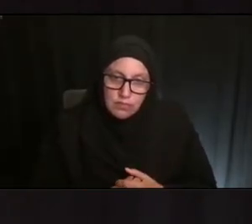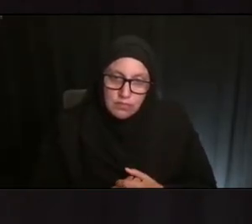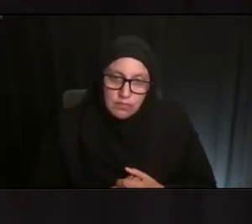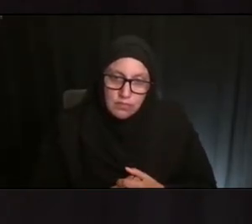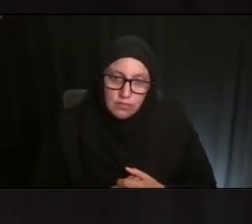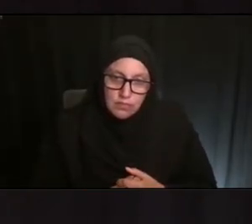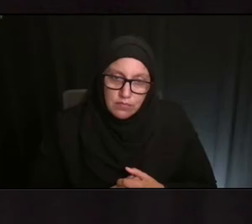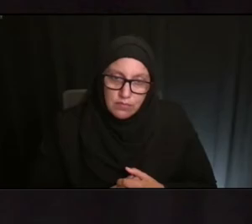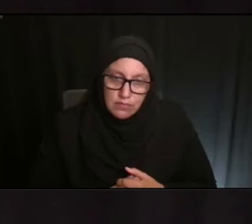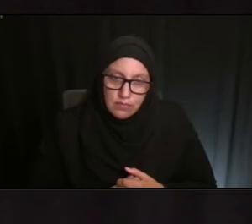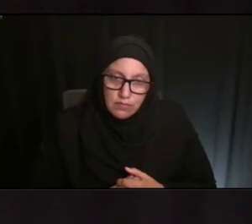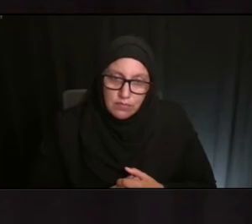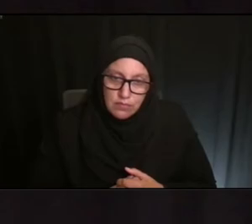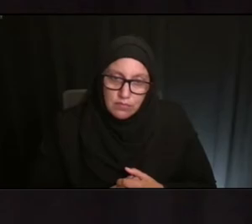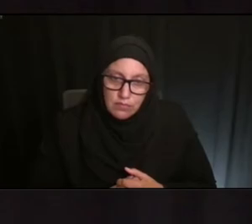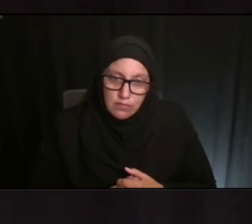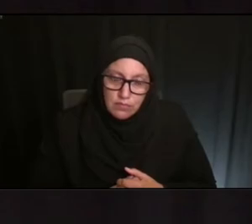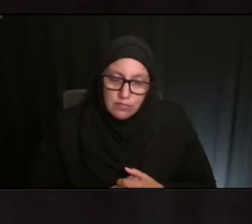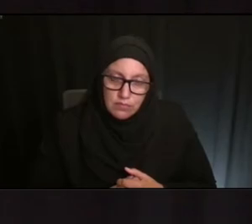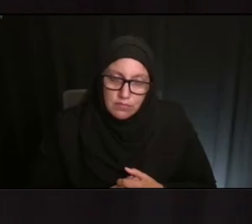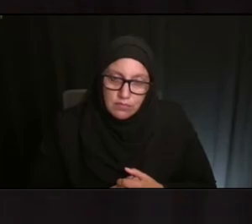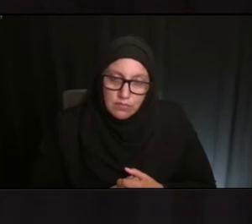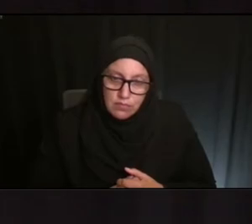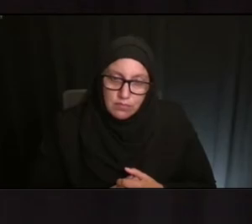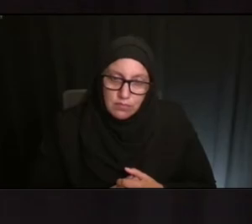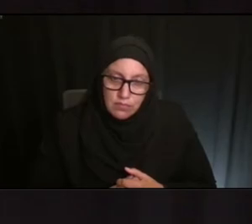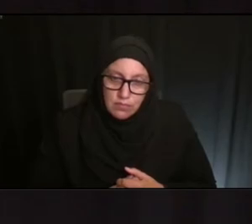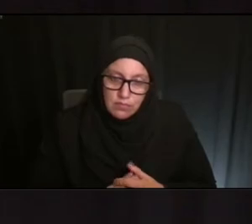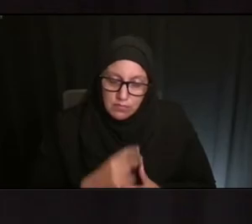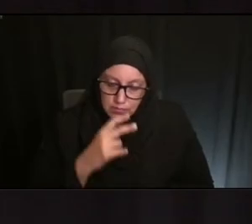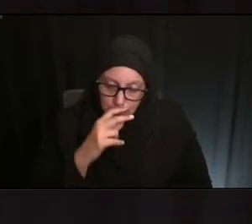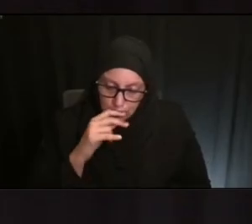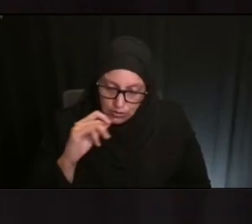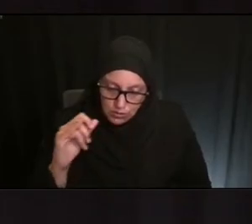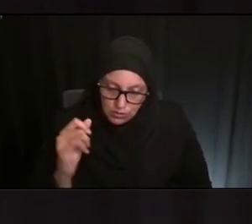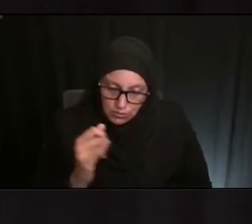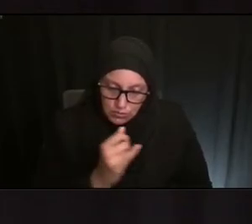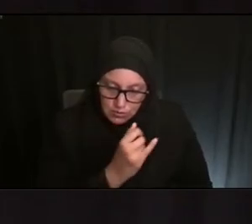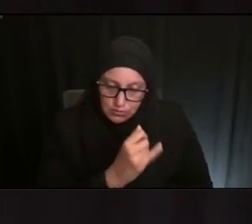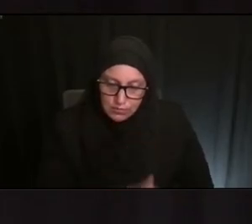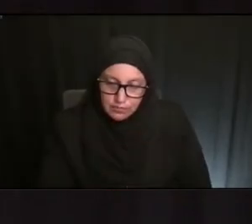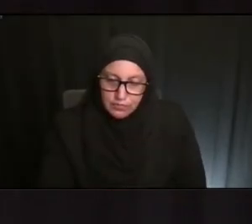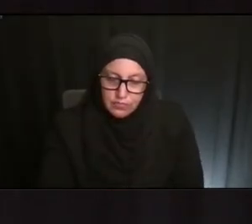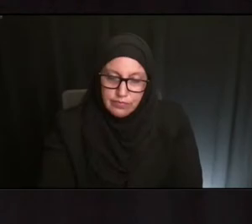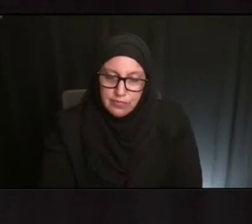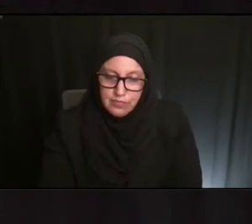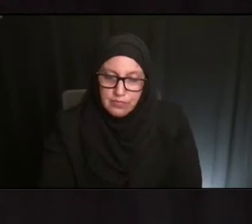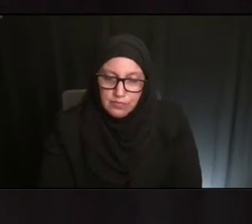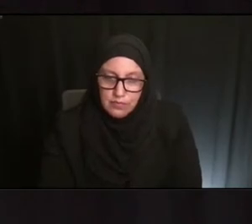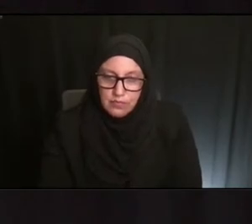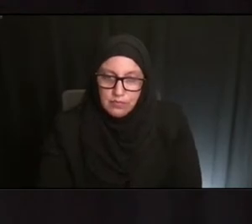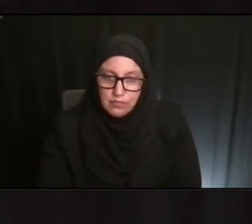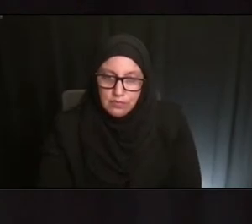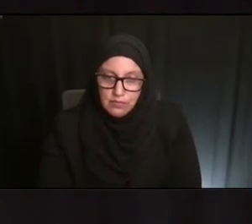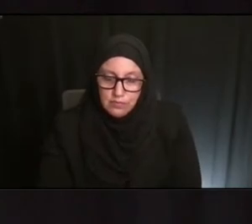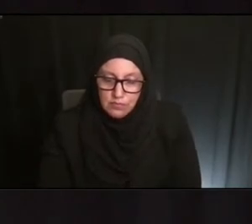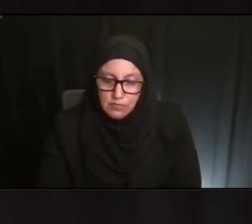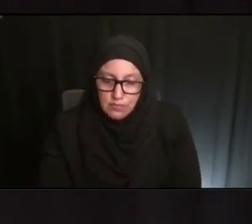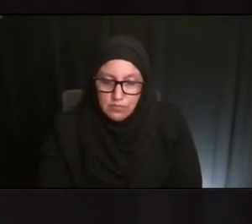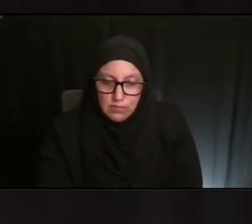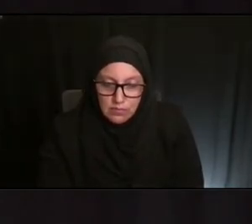Mansoor, Bahr Jalbam, Ma'amur, Mi Ferestan. Kaz Bahr